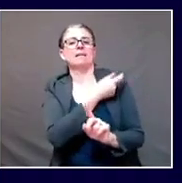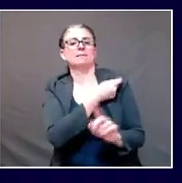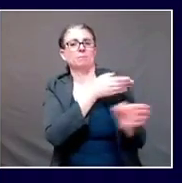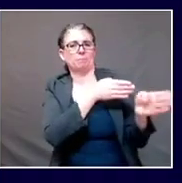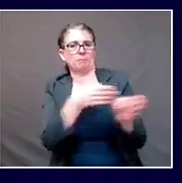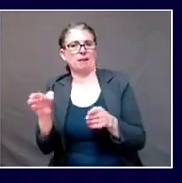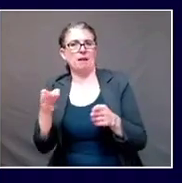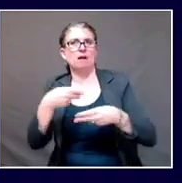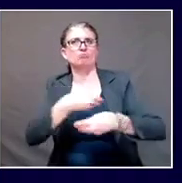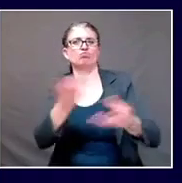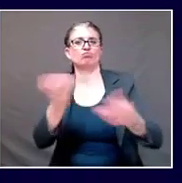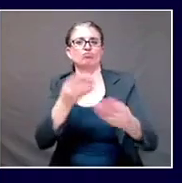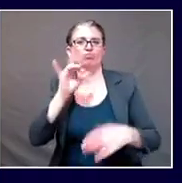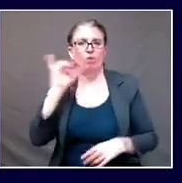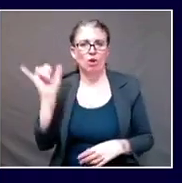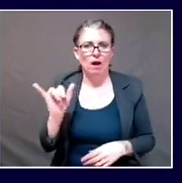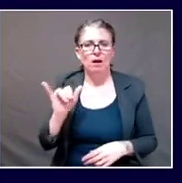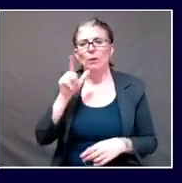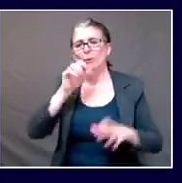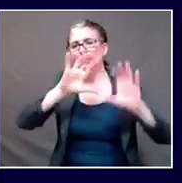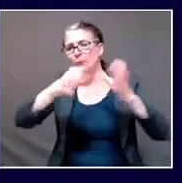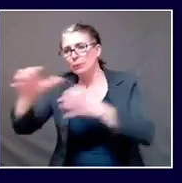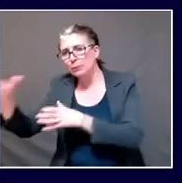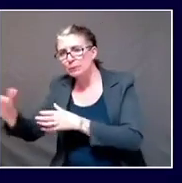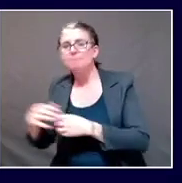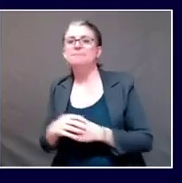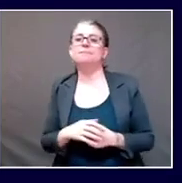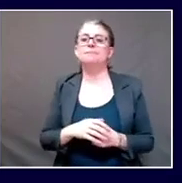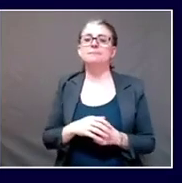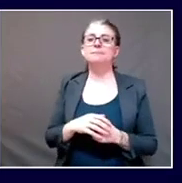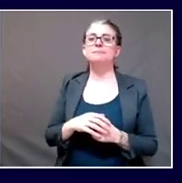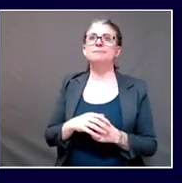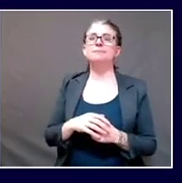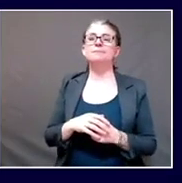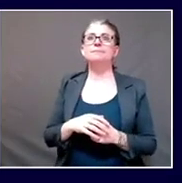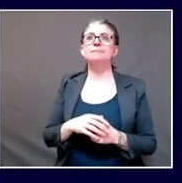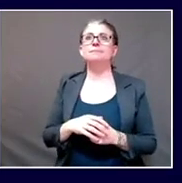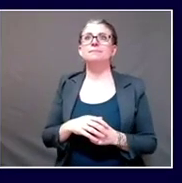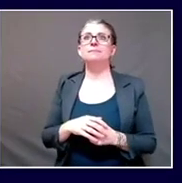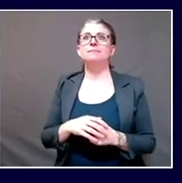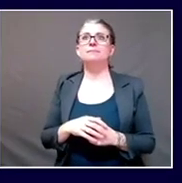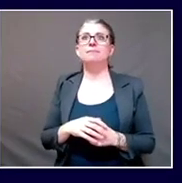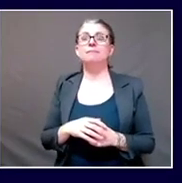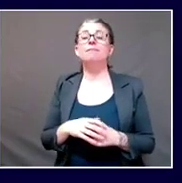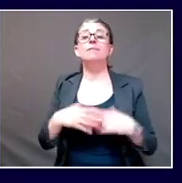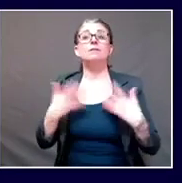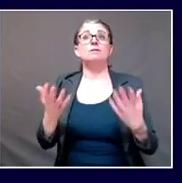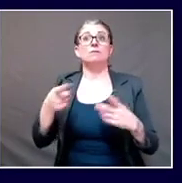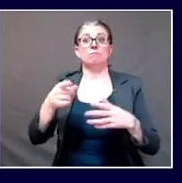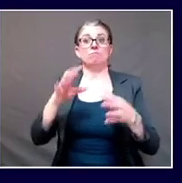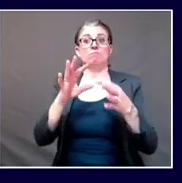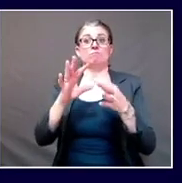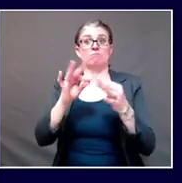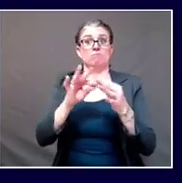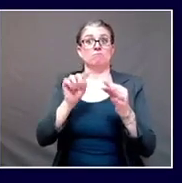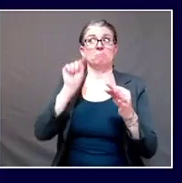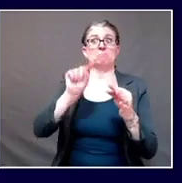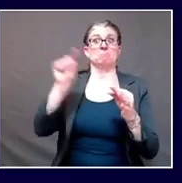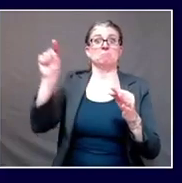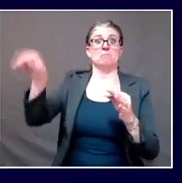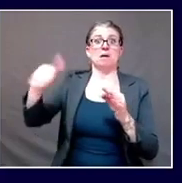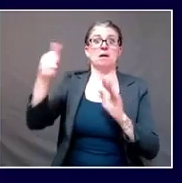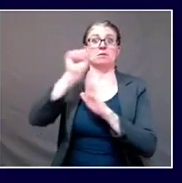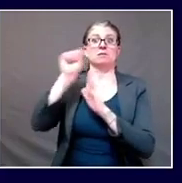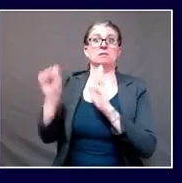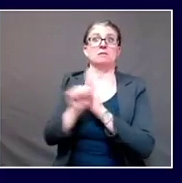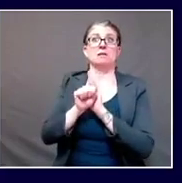So there are nine states and one territory that have incarcerated people in the first tier of vaccine prioritization. And as I understand it, Maine currently